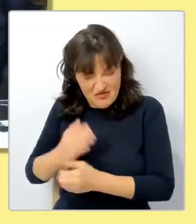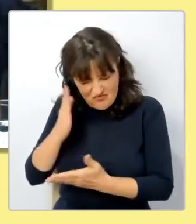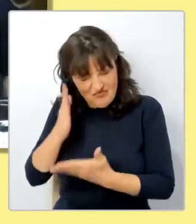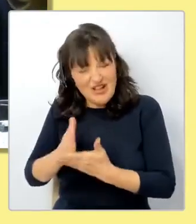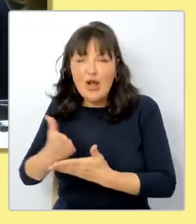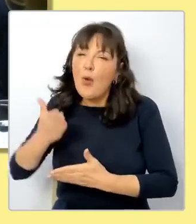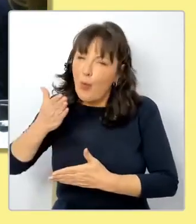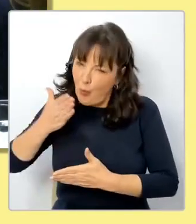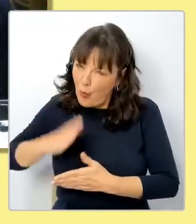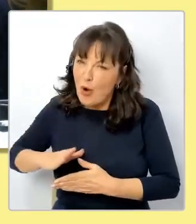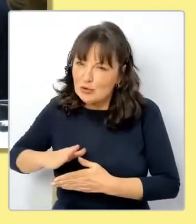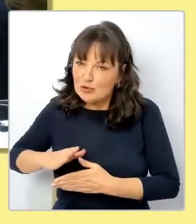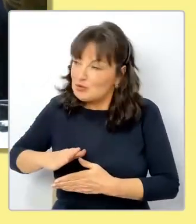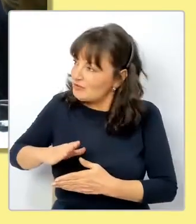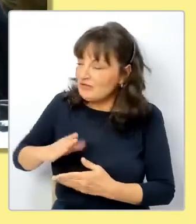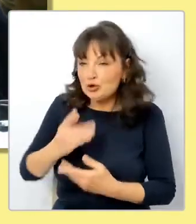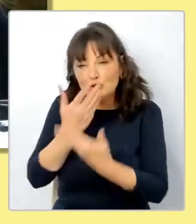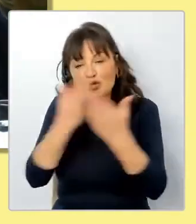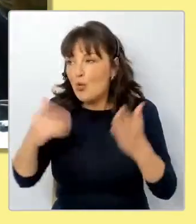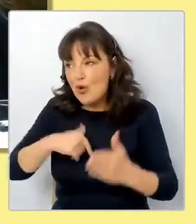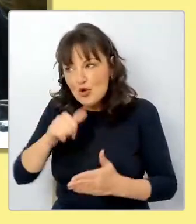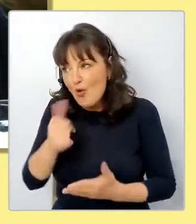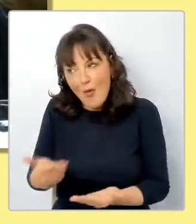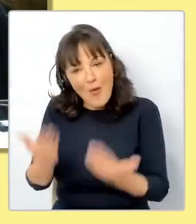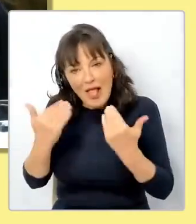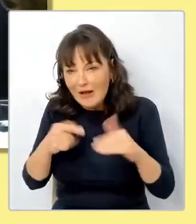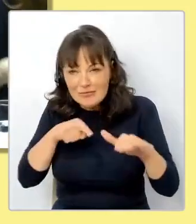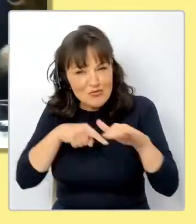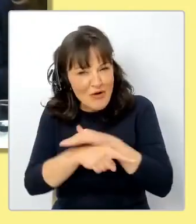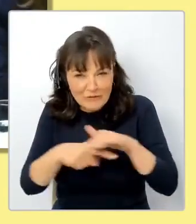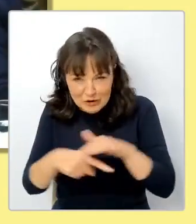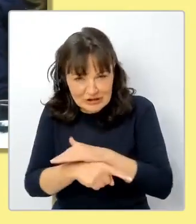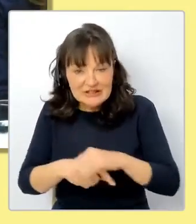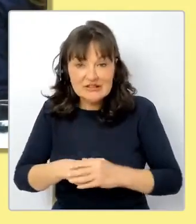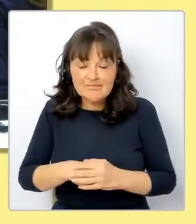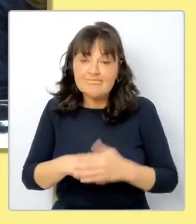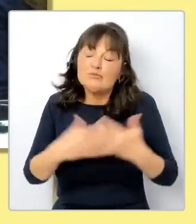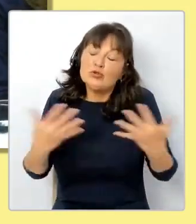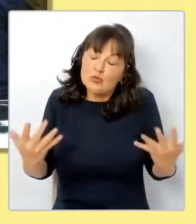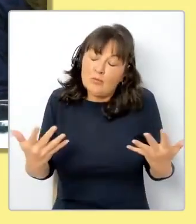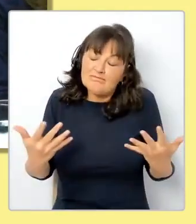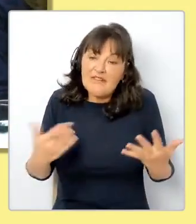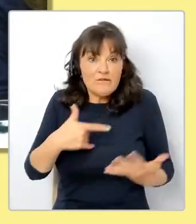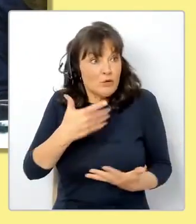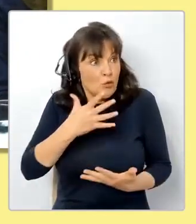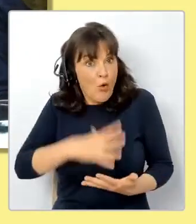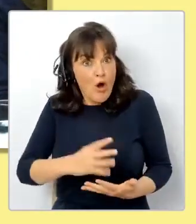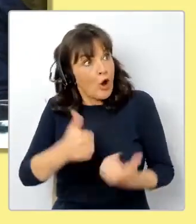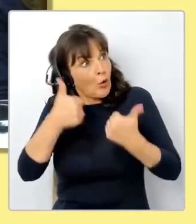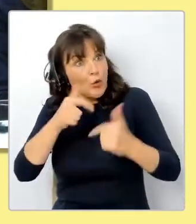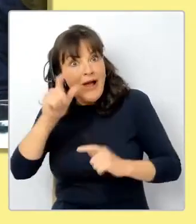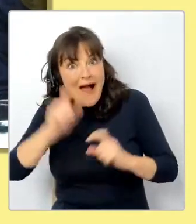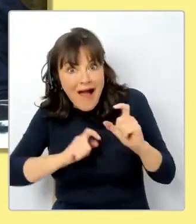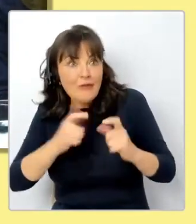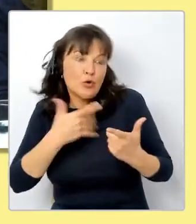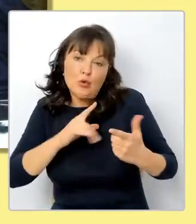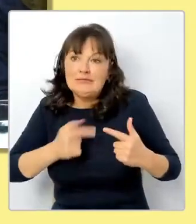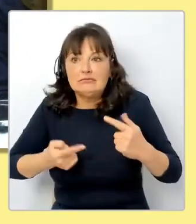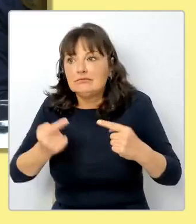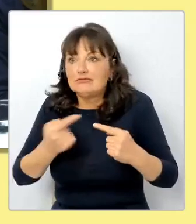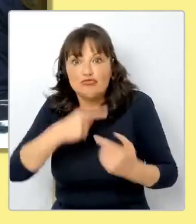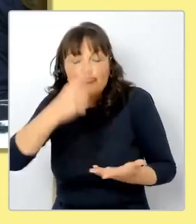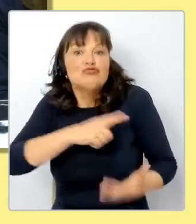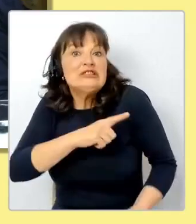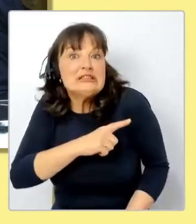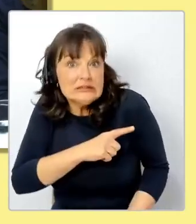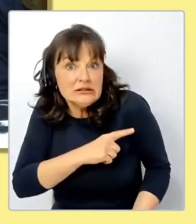it unwelcoming. So if there was ever an argument for the fact that people in Scotland want a different future, it's the fact that